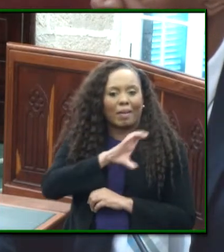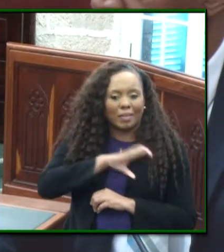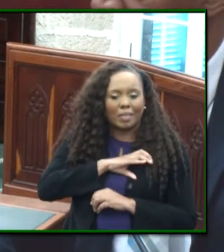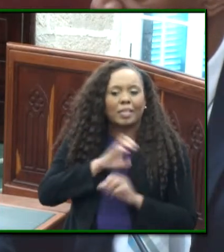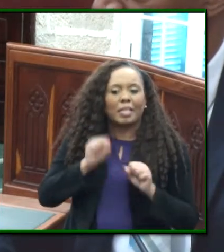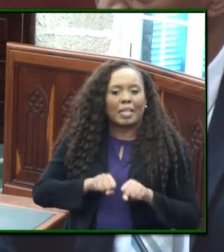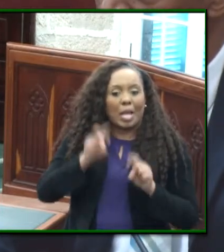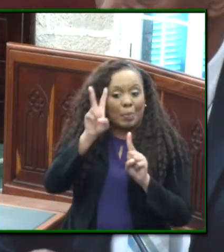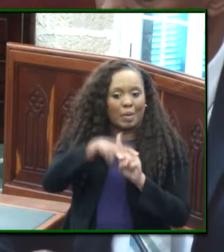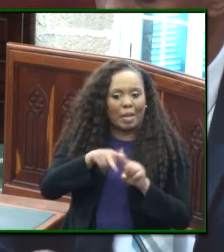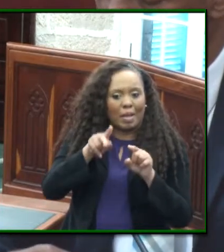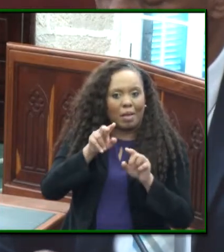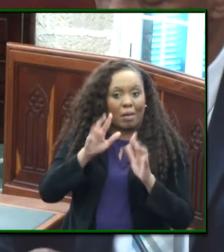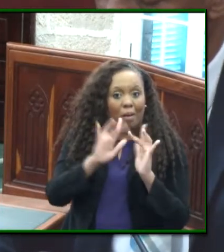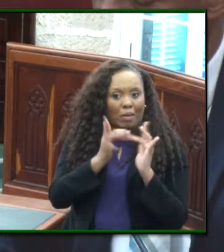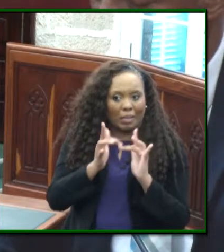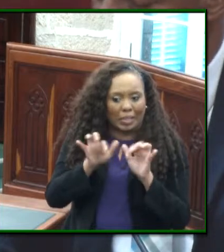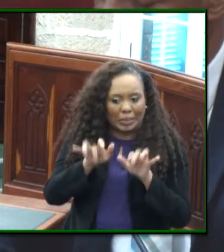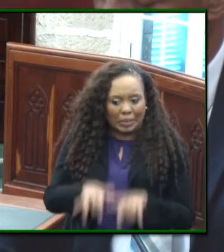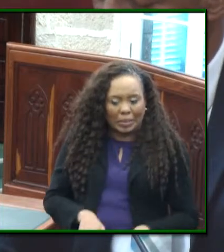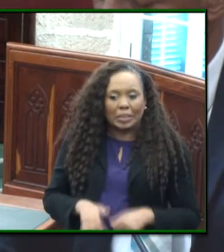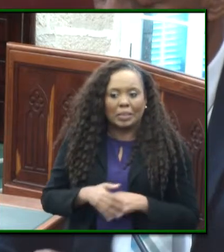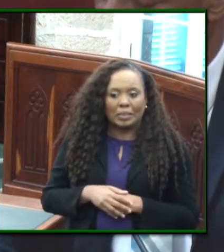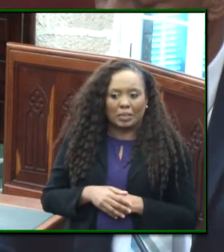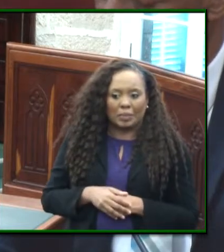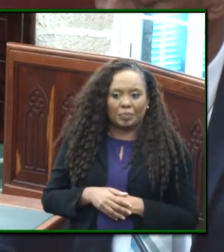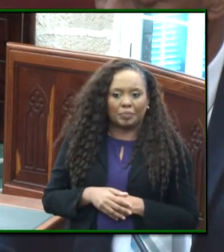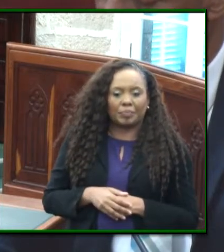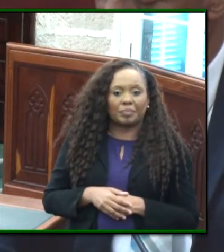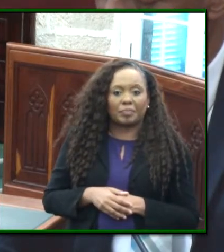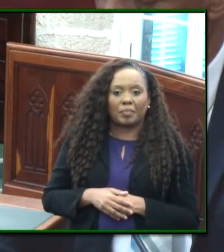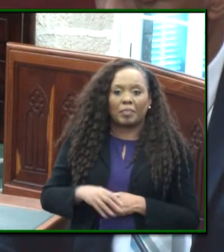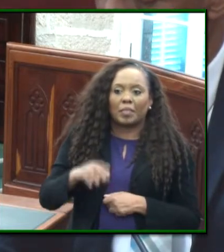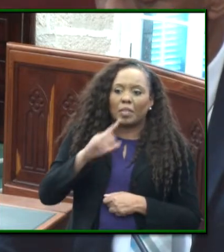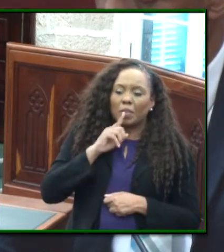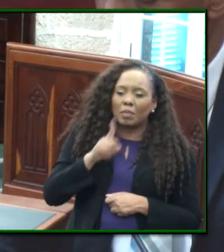to digitize criminal records than it is to digitize